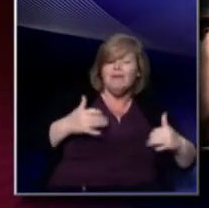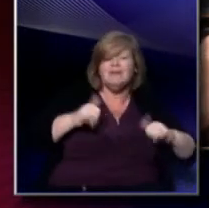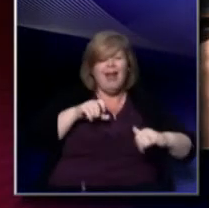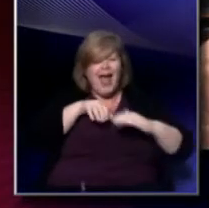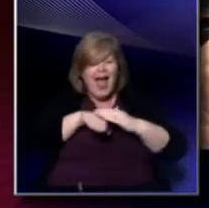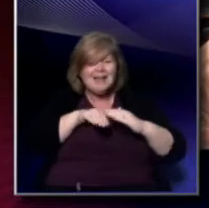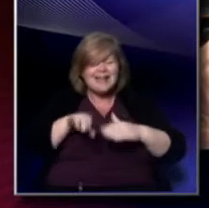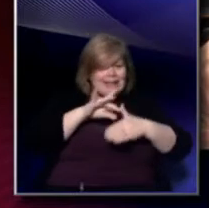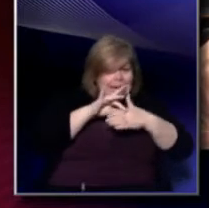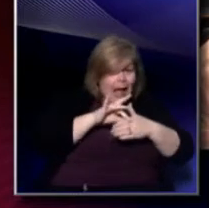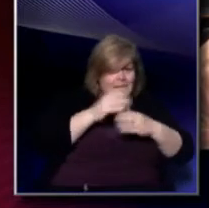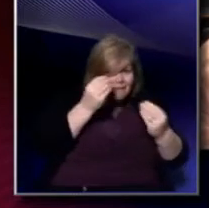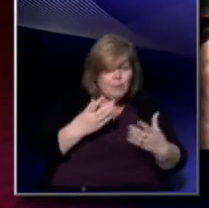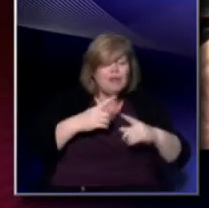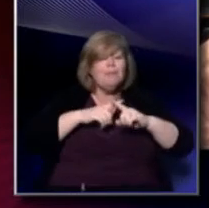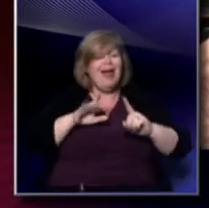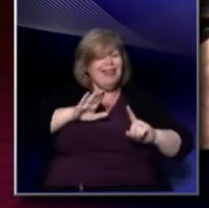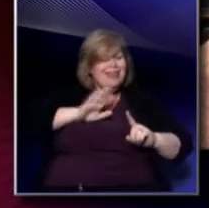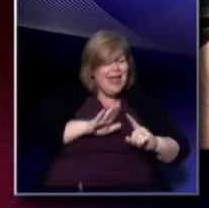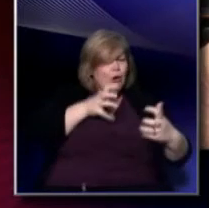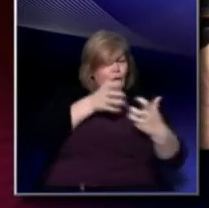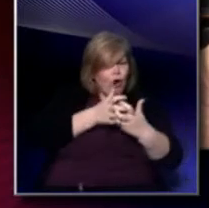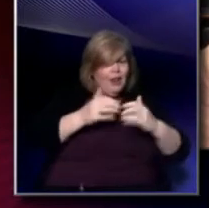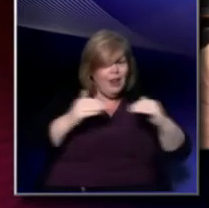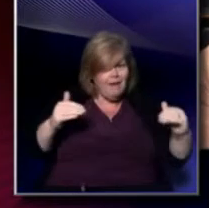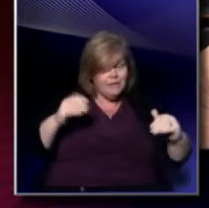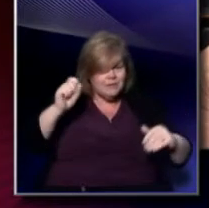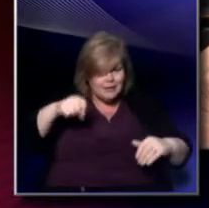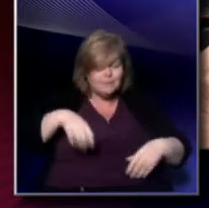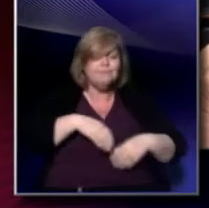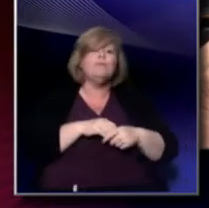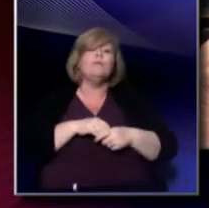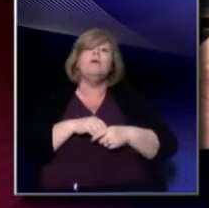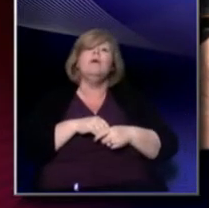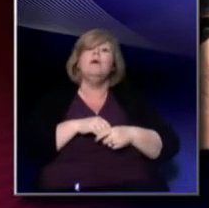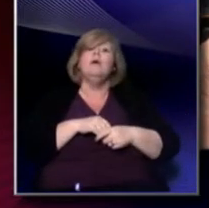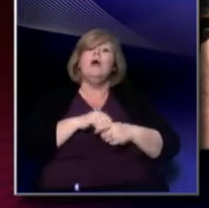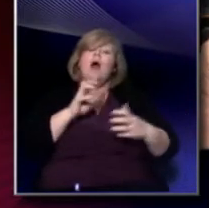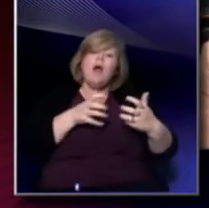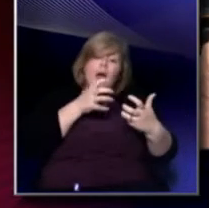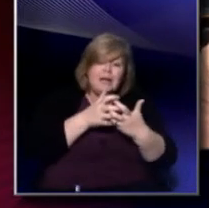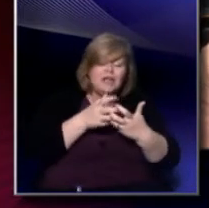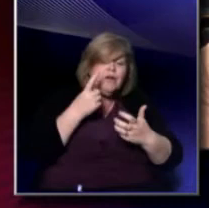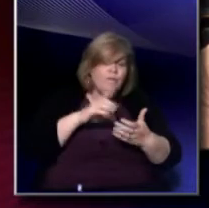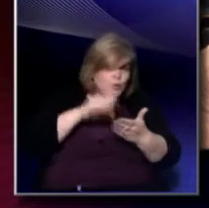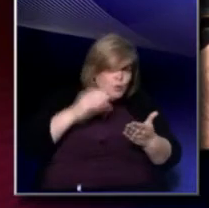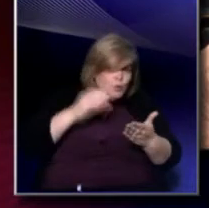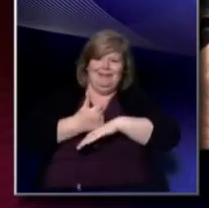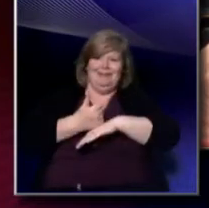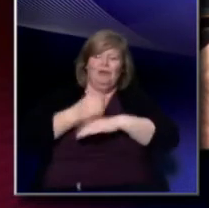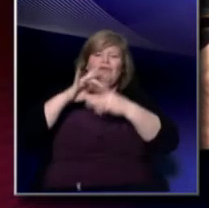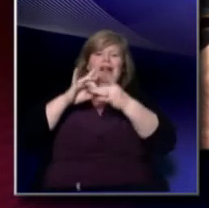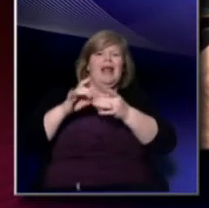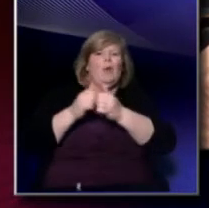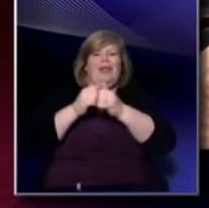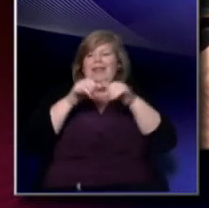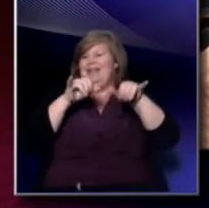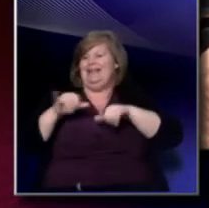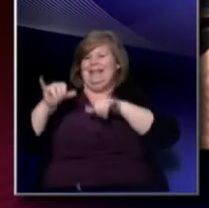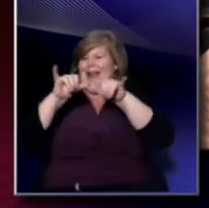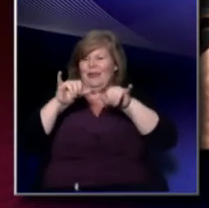level. When it comes to making accommodations for students who are blind or for students who are deaf, for this grant,